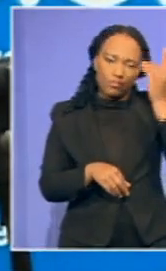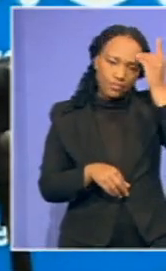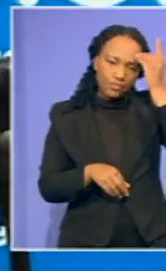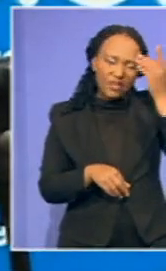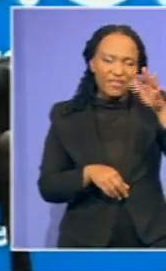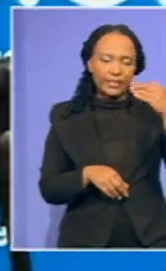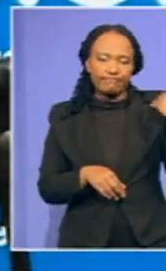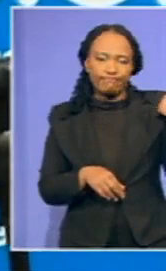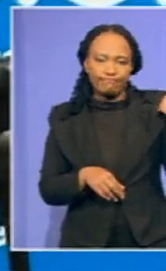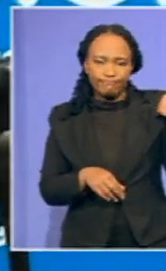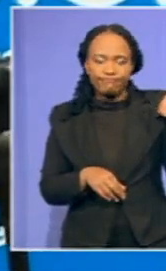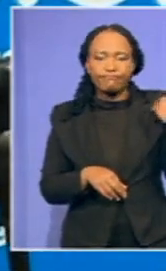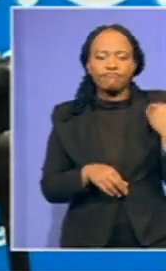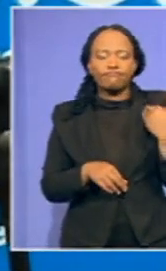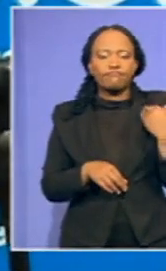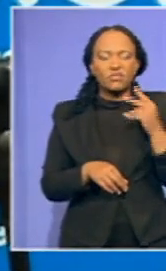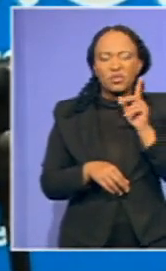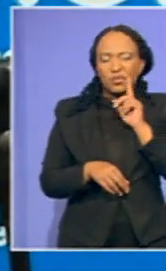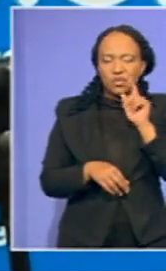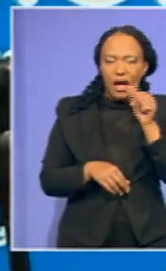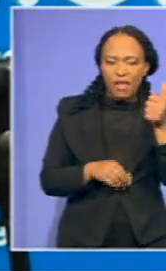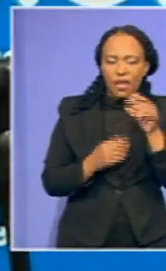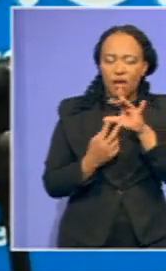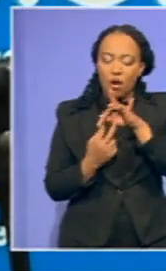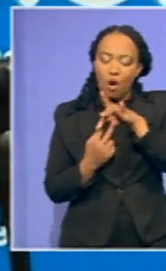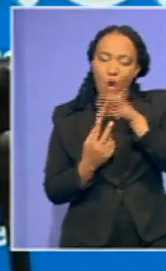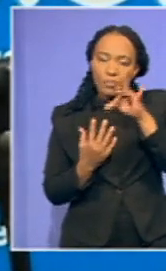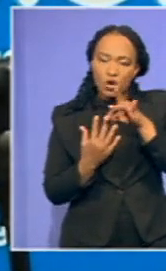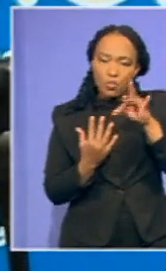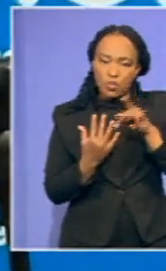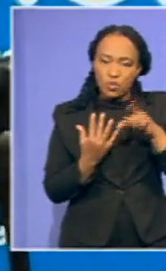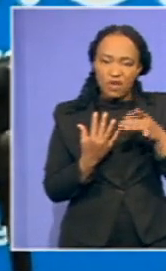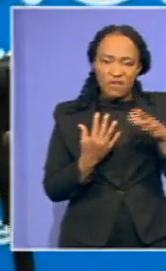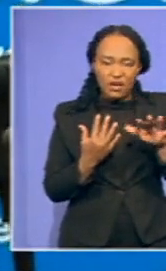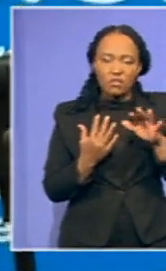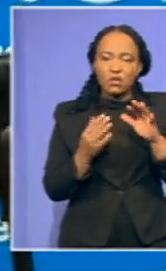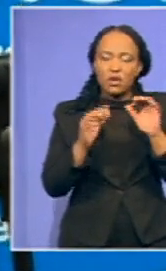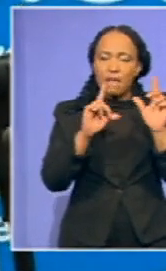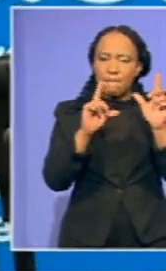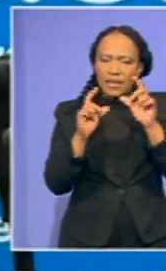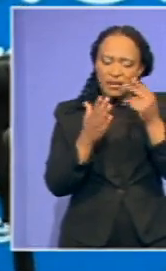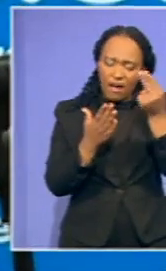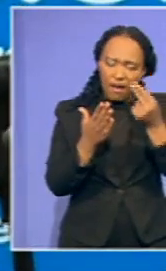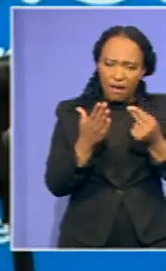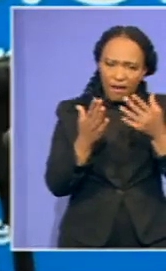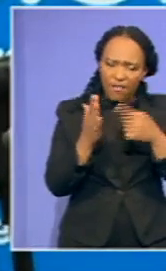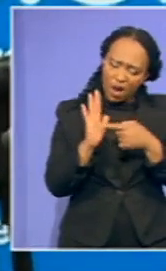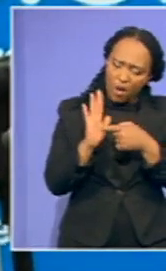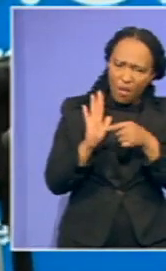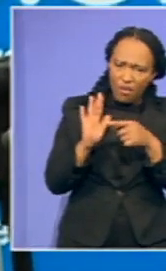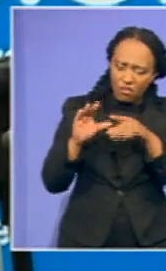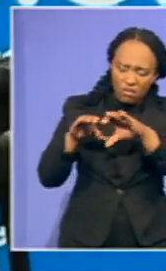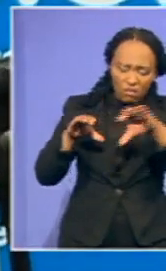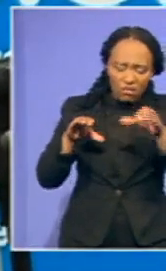look at a few options that they have. They actually provided us diagrams to say, have a look at this, see if it's going to